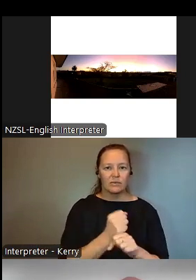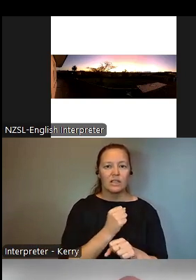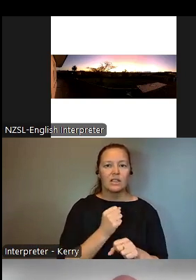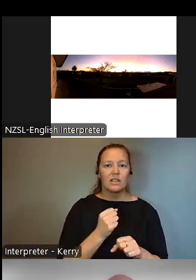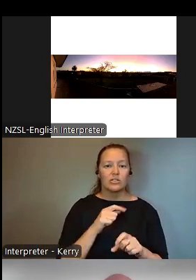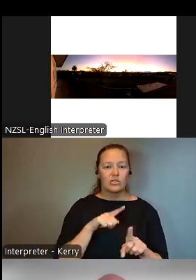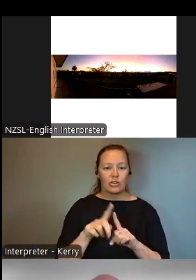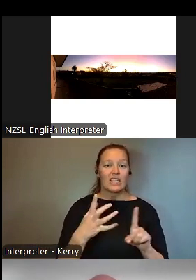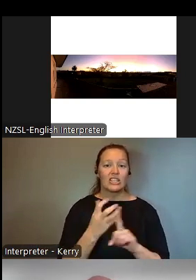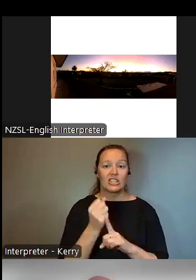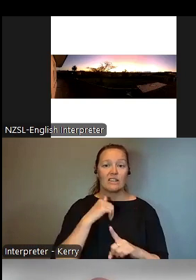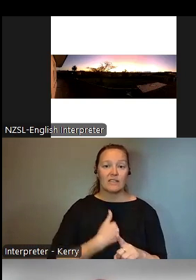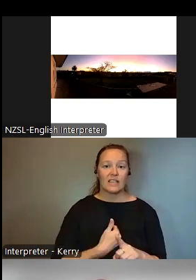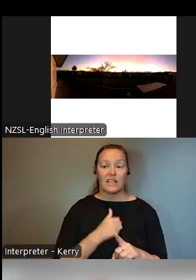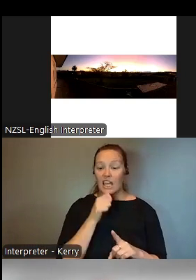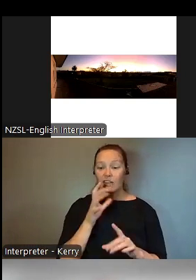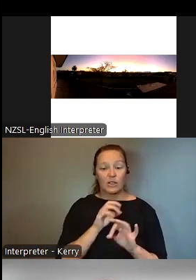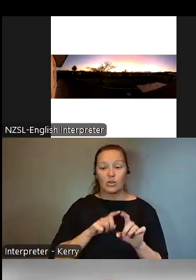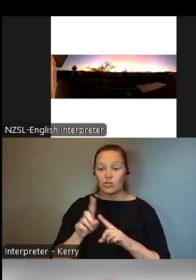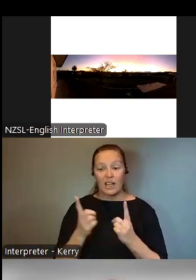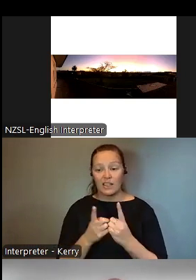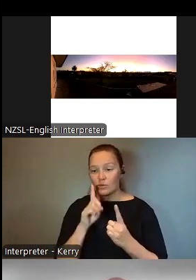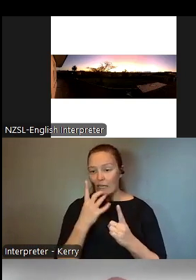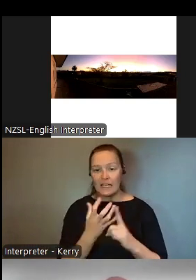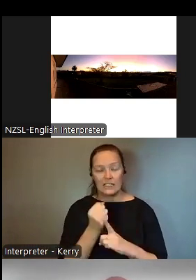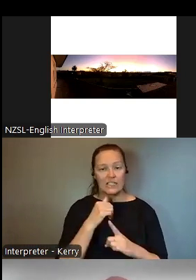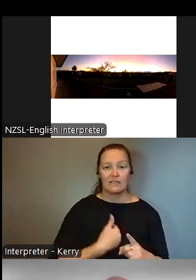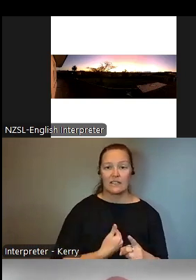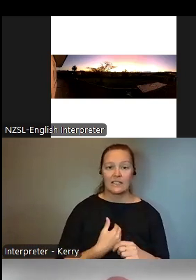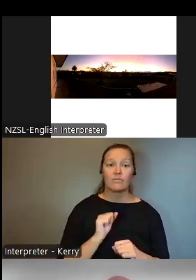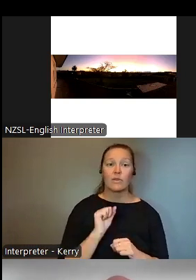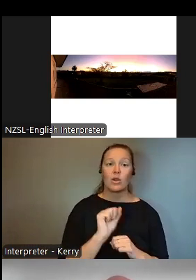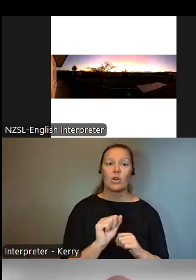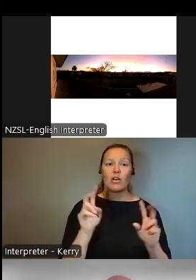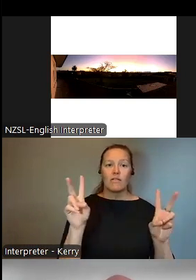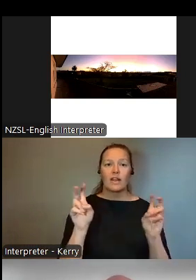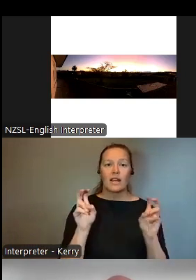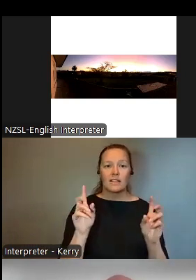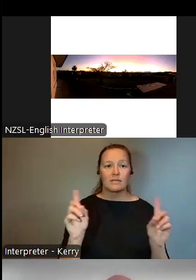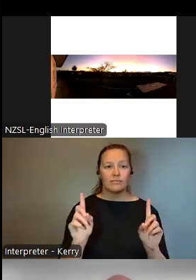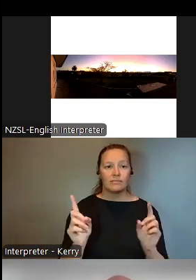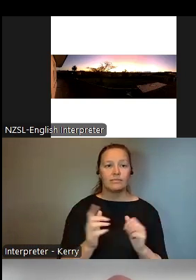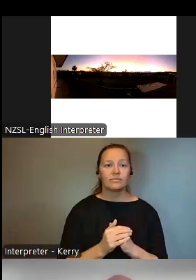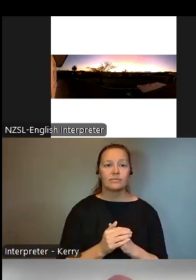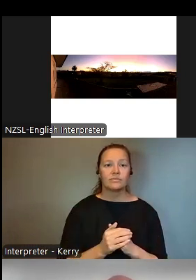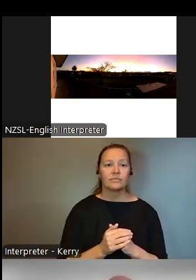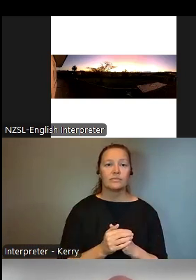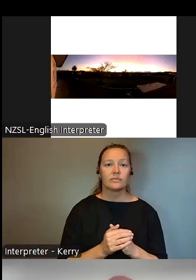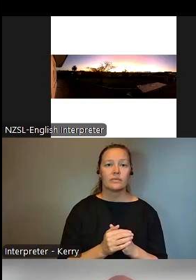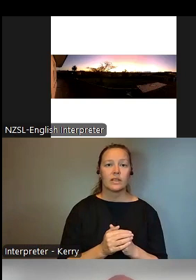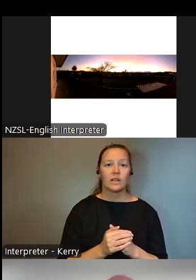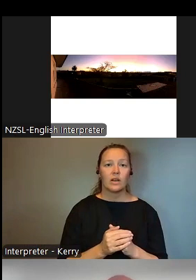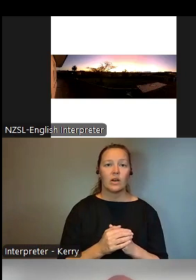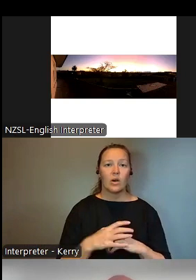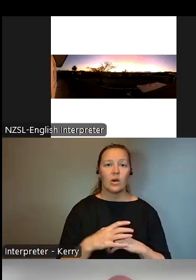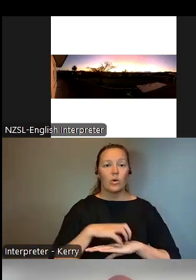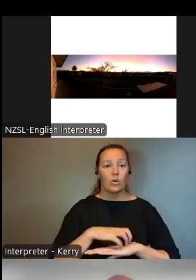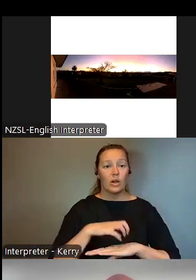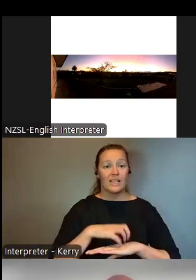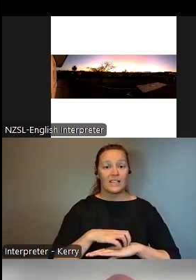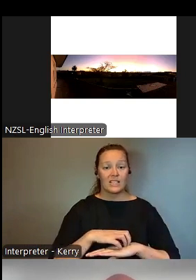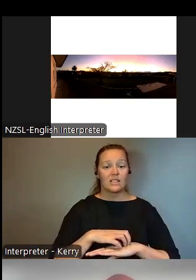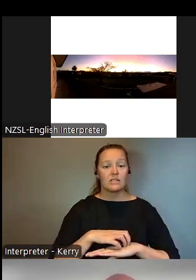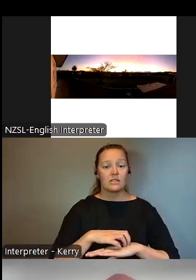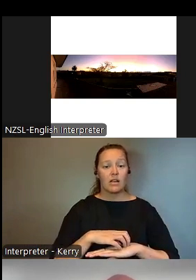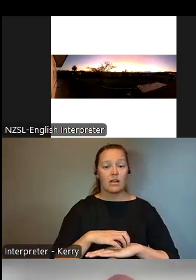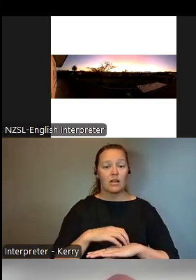try things so we don't meet needs. Her catchphrase here is, in organizations, it's okay to fail, but